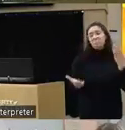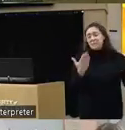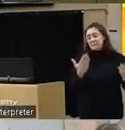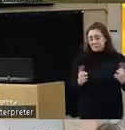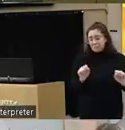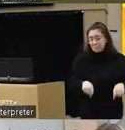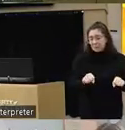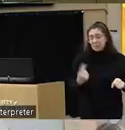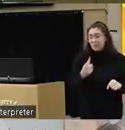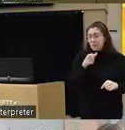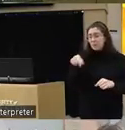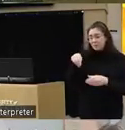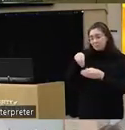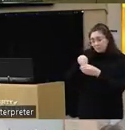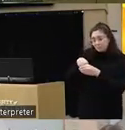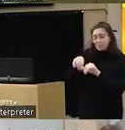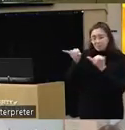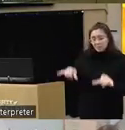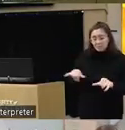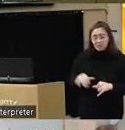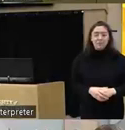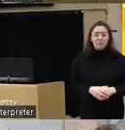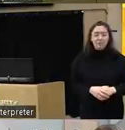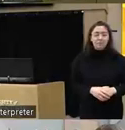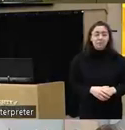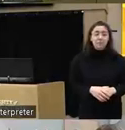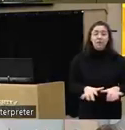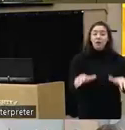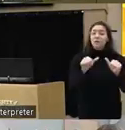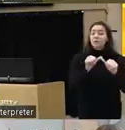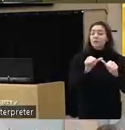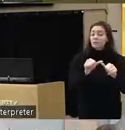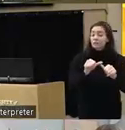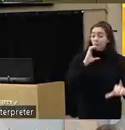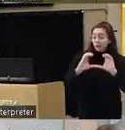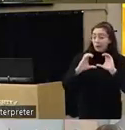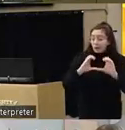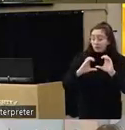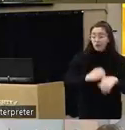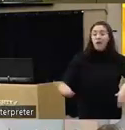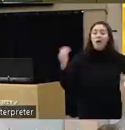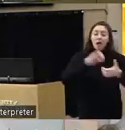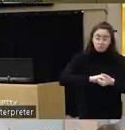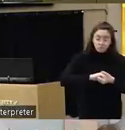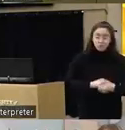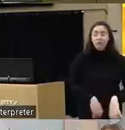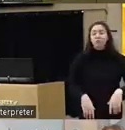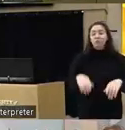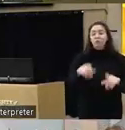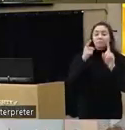as someone working in a system, consistent communication, collaboration, shared